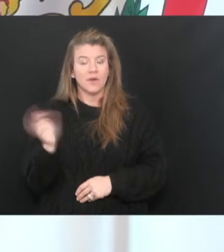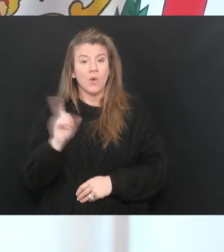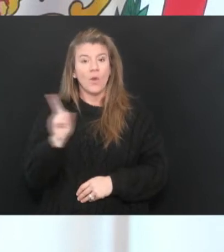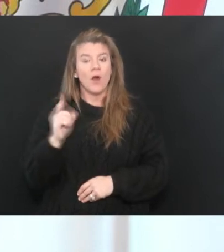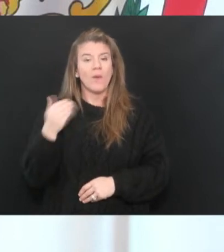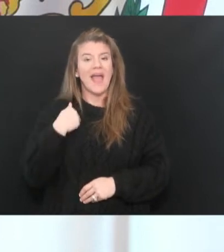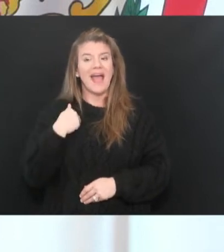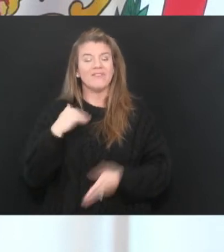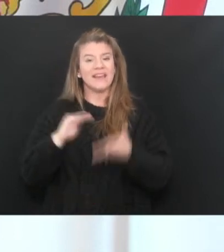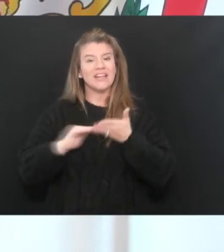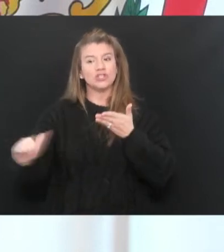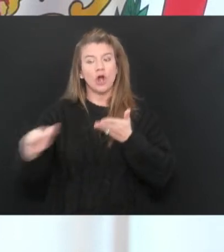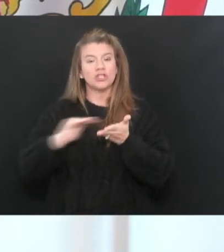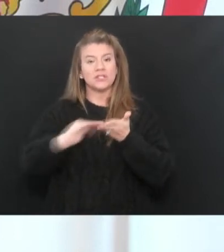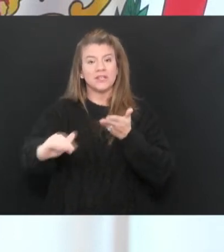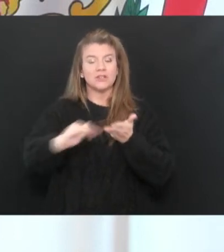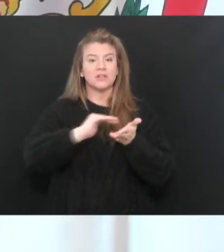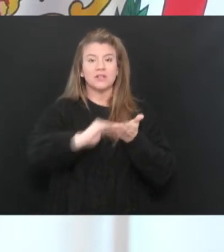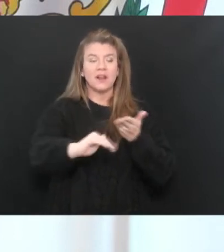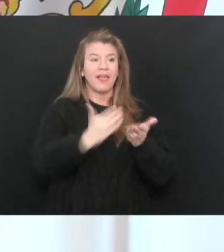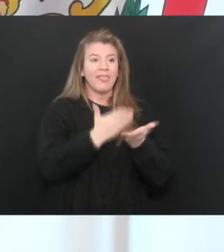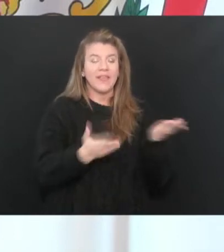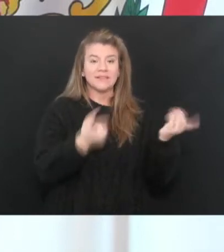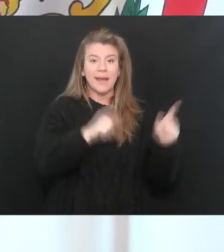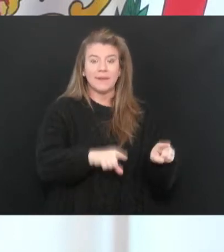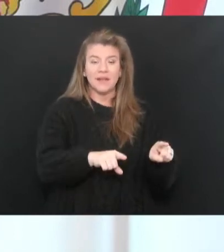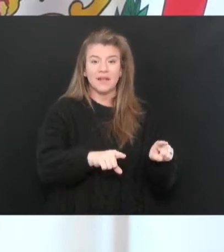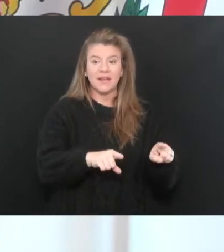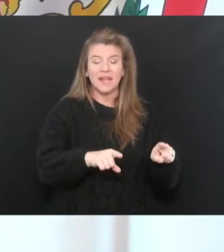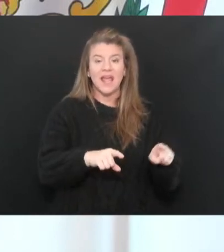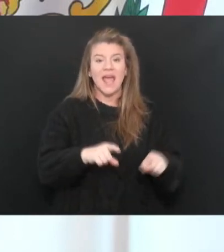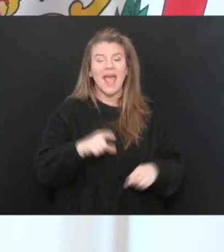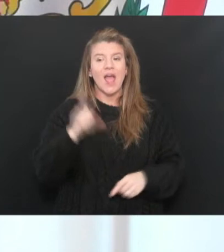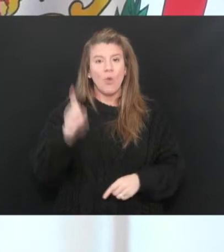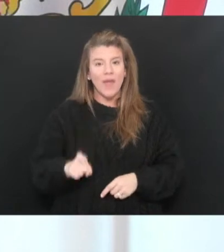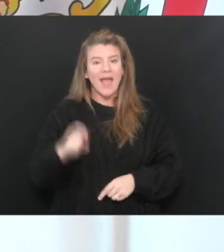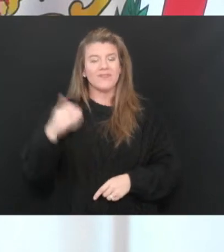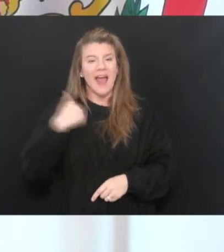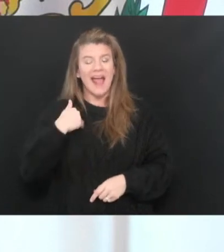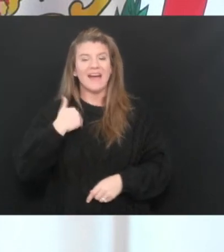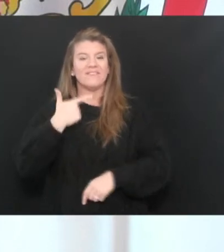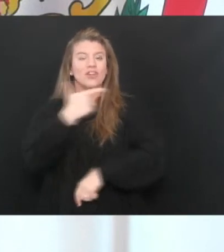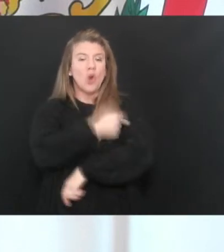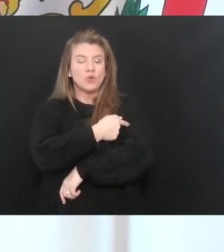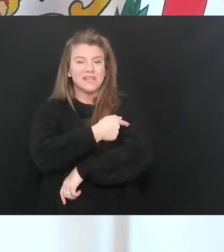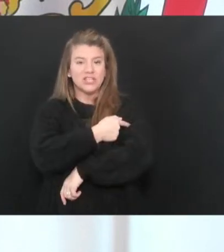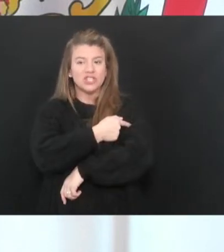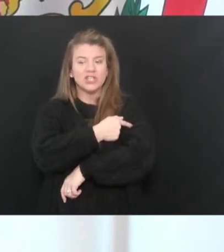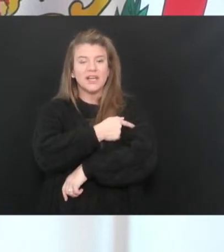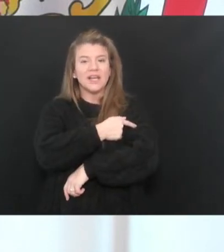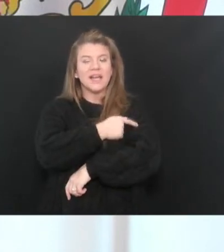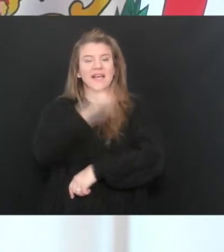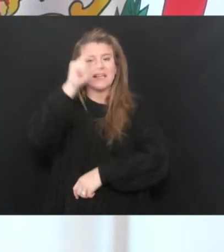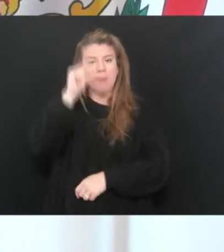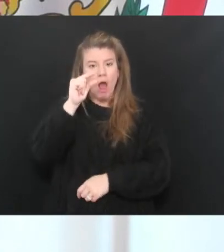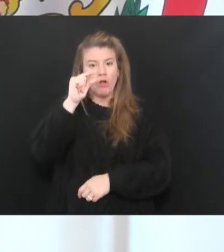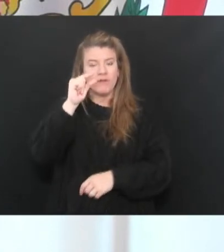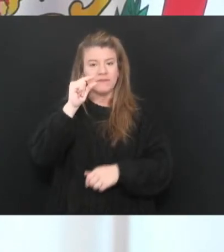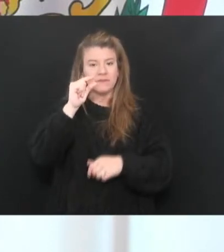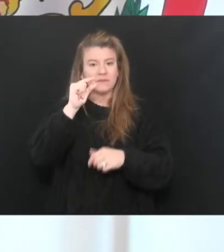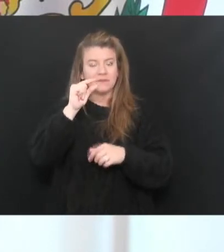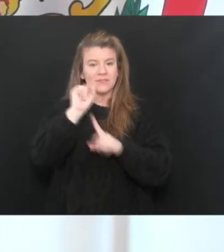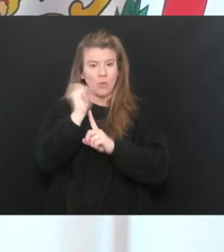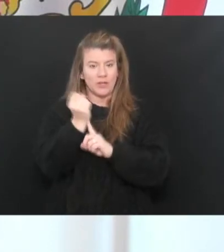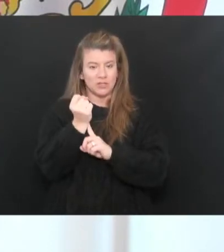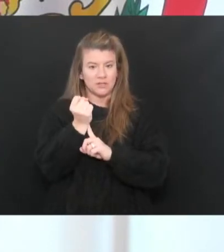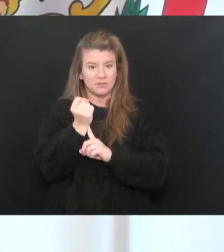got discharges and stuff going on, and we have got to have the dosage in smaller vials.